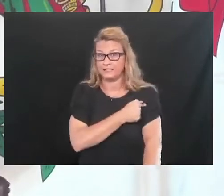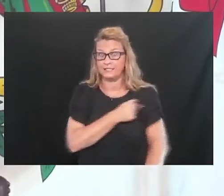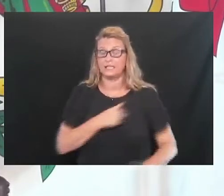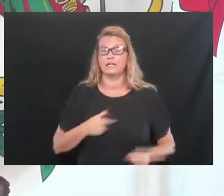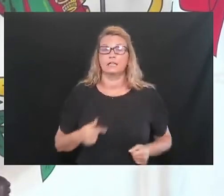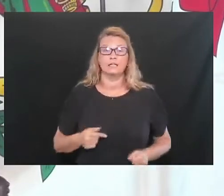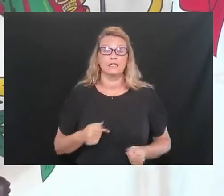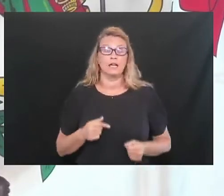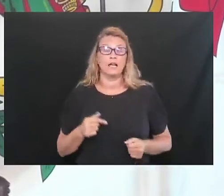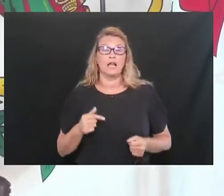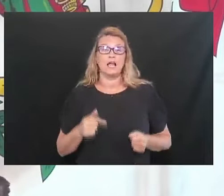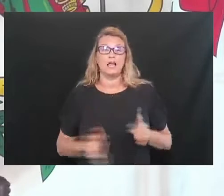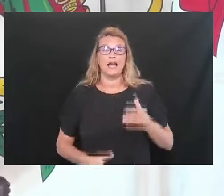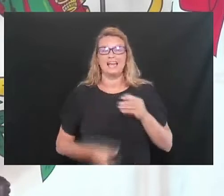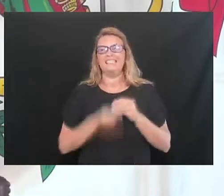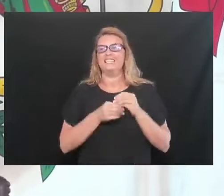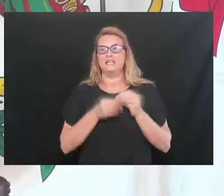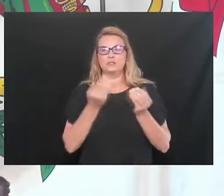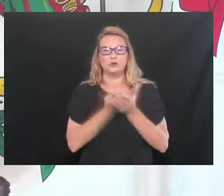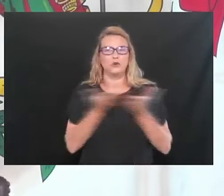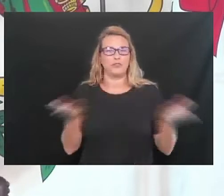some additional stuff that,